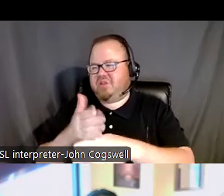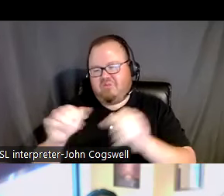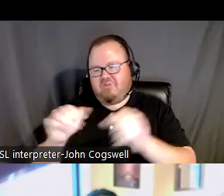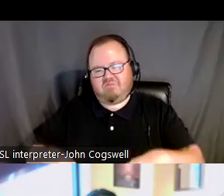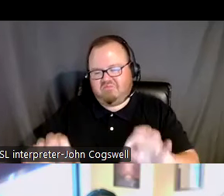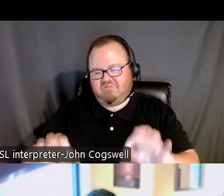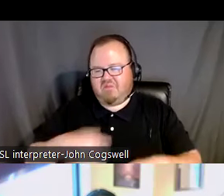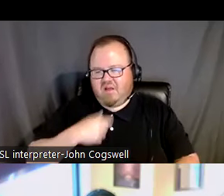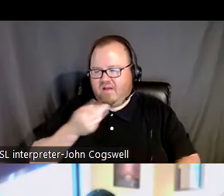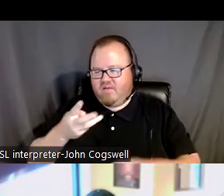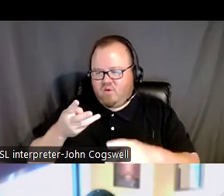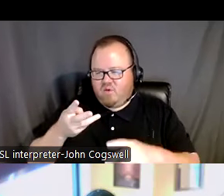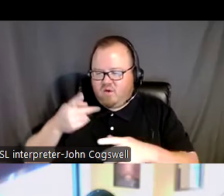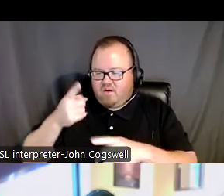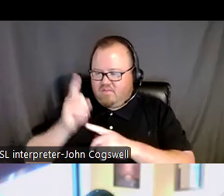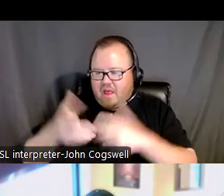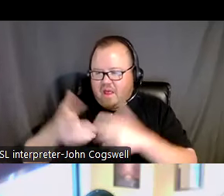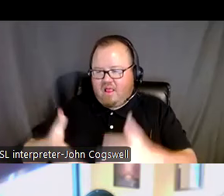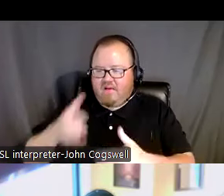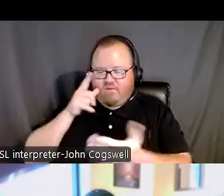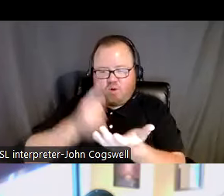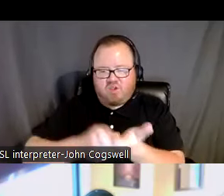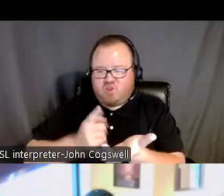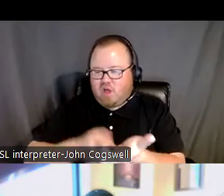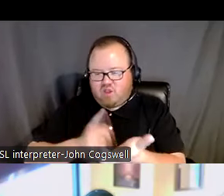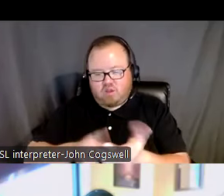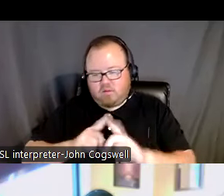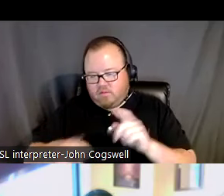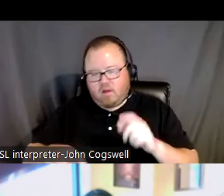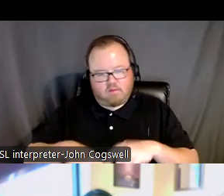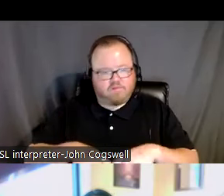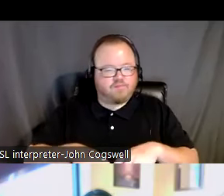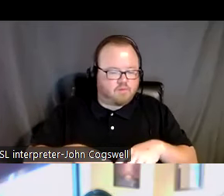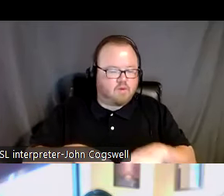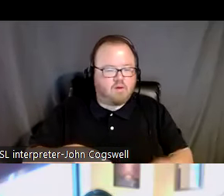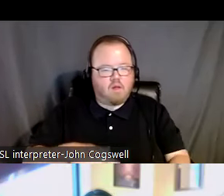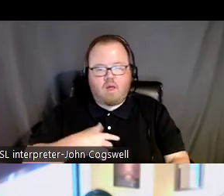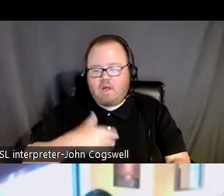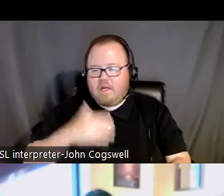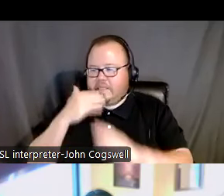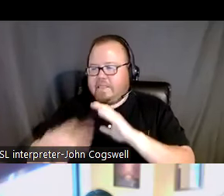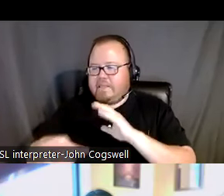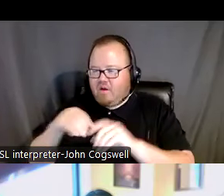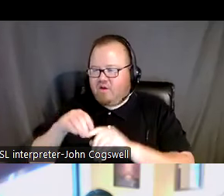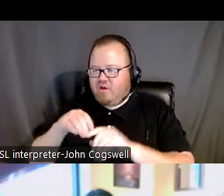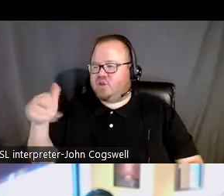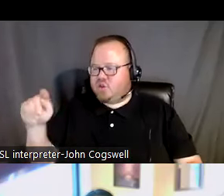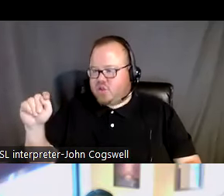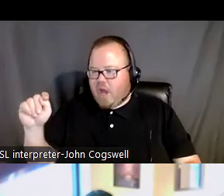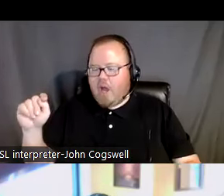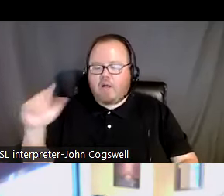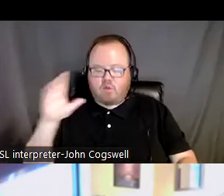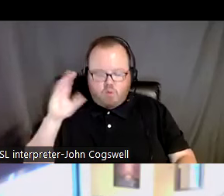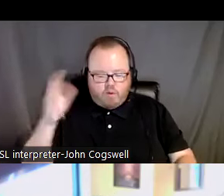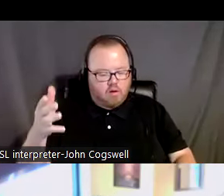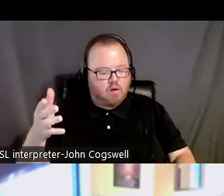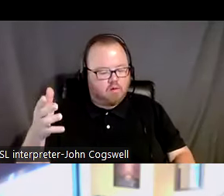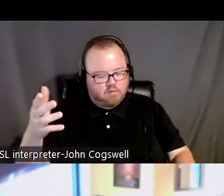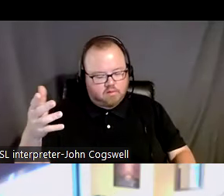we have a few minutes left for discussion. But yeah, so I'll drop my email in the chat. And again,